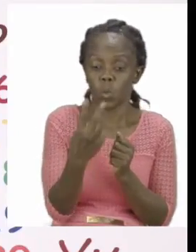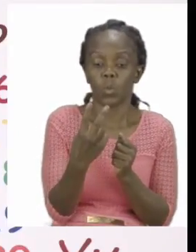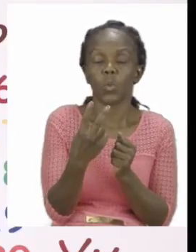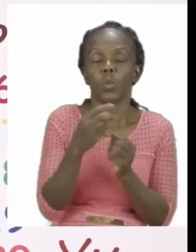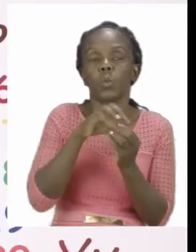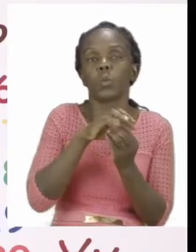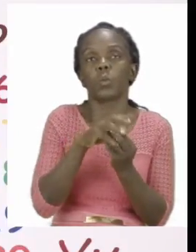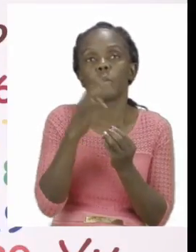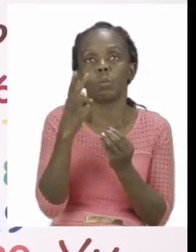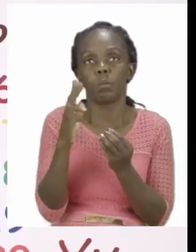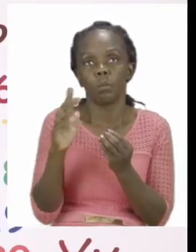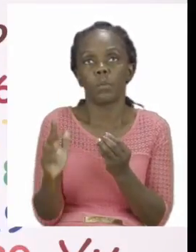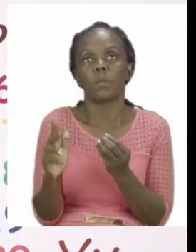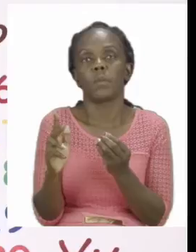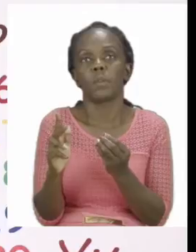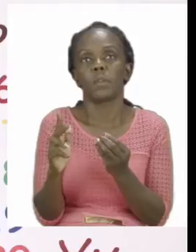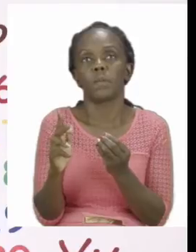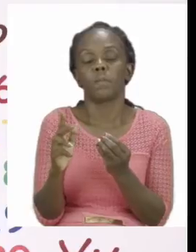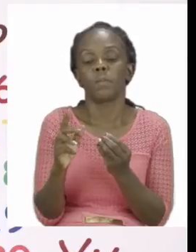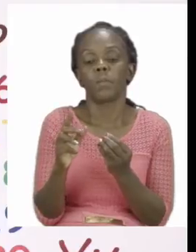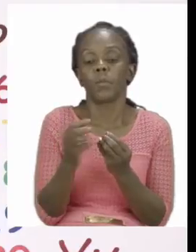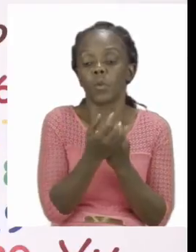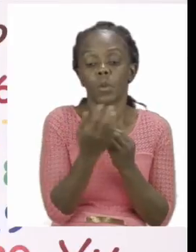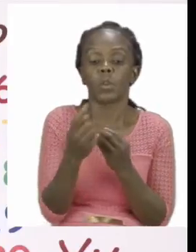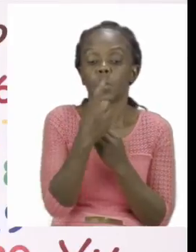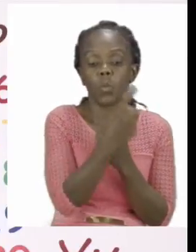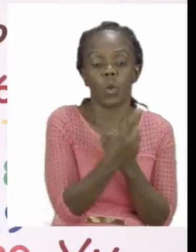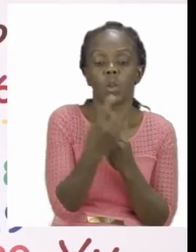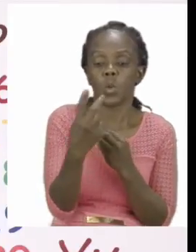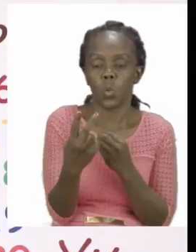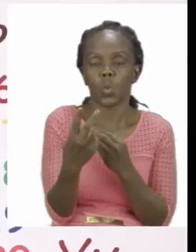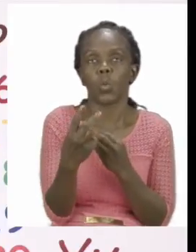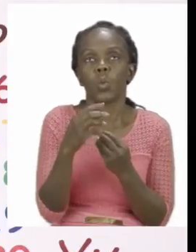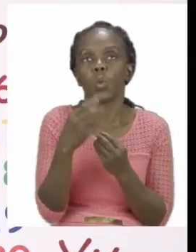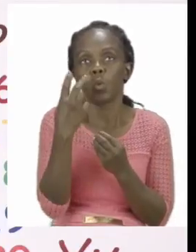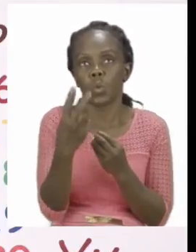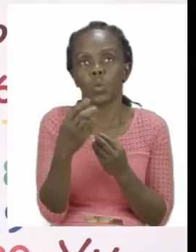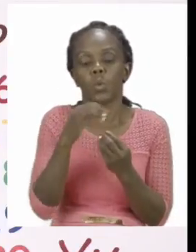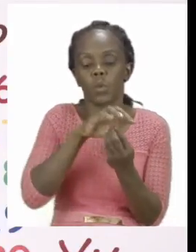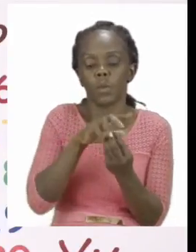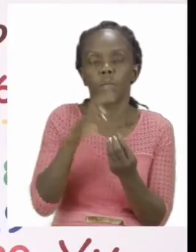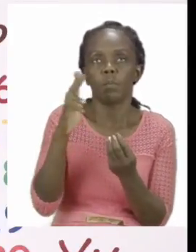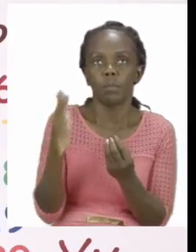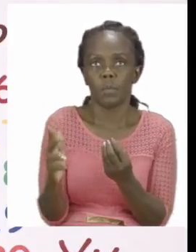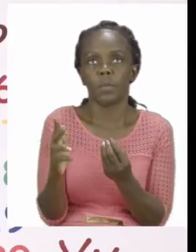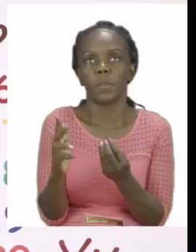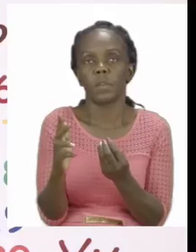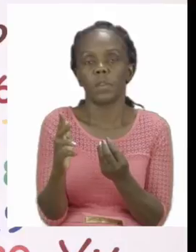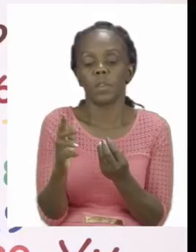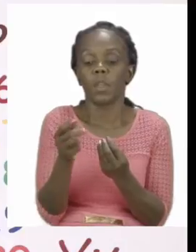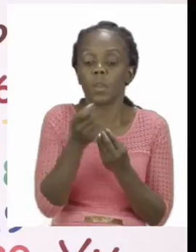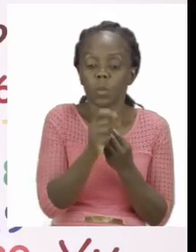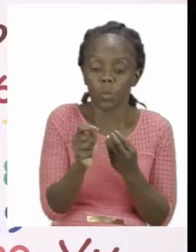to count 1, 2, two family members, which means we will be writing